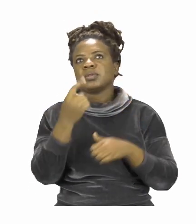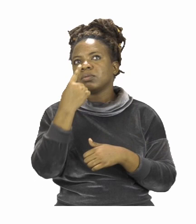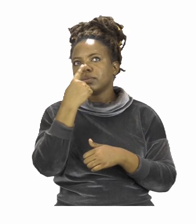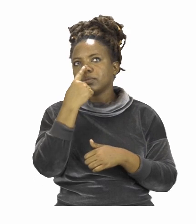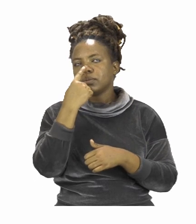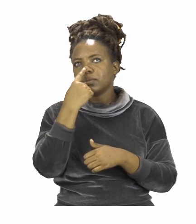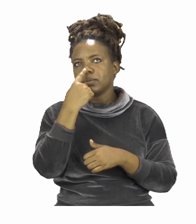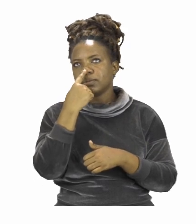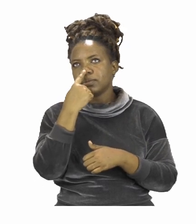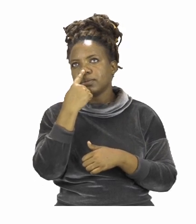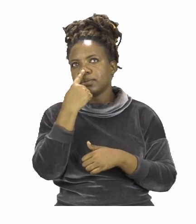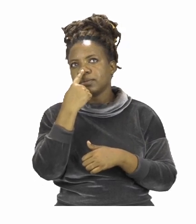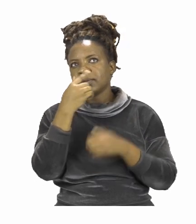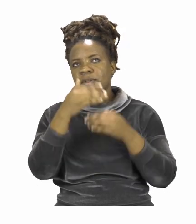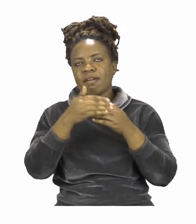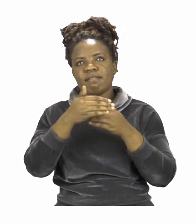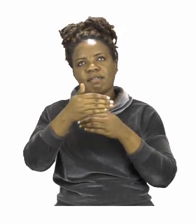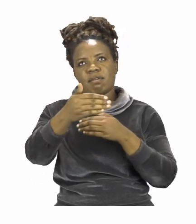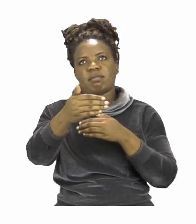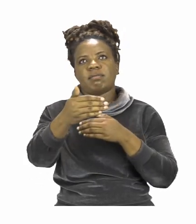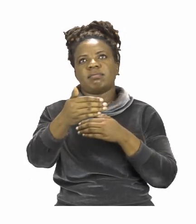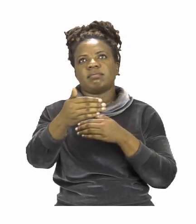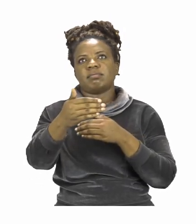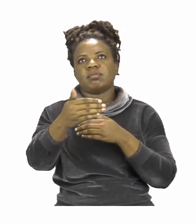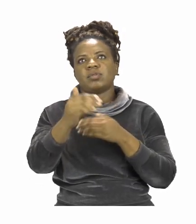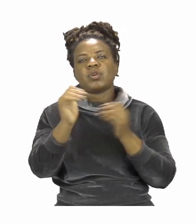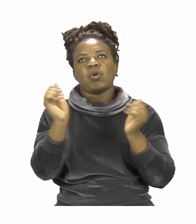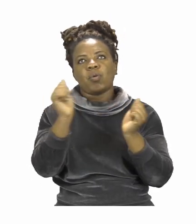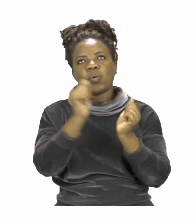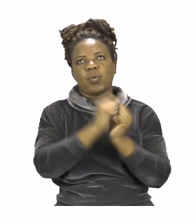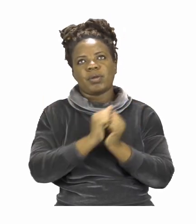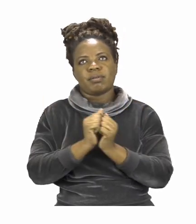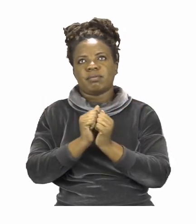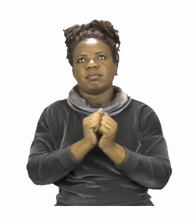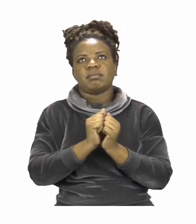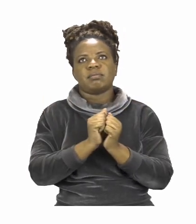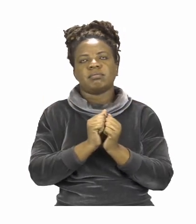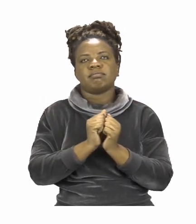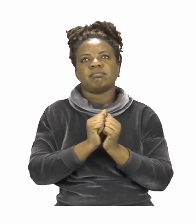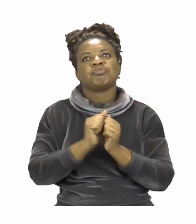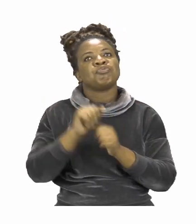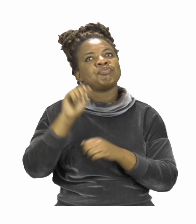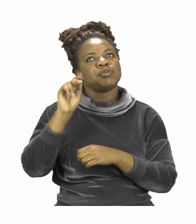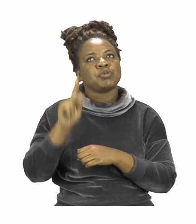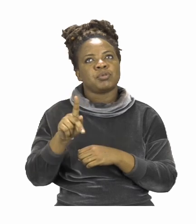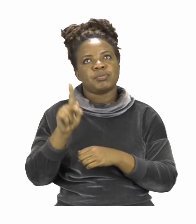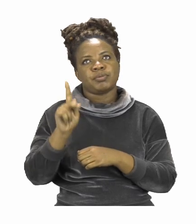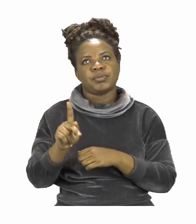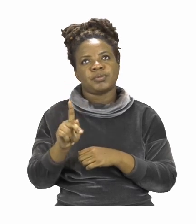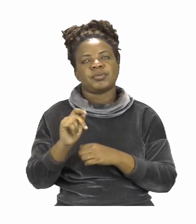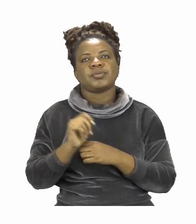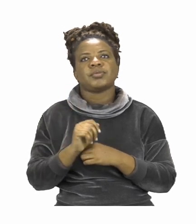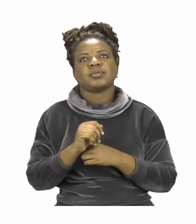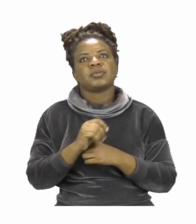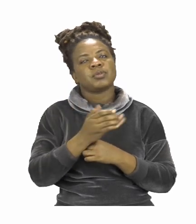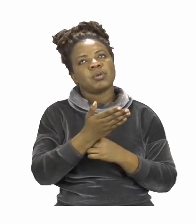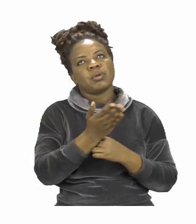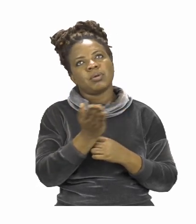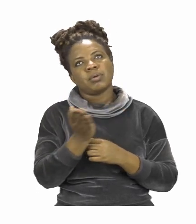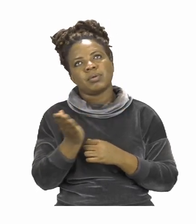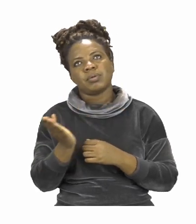nose, far, width, also,